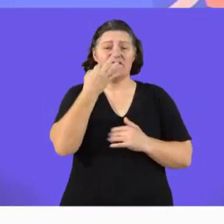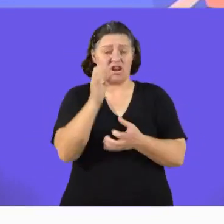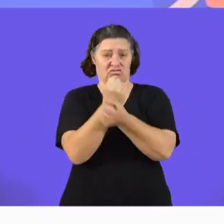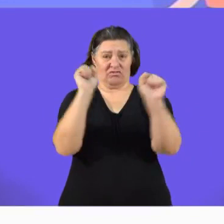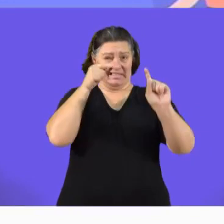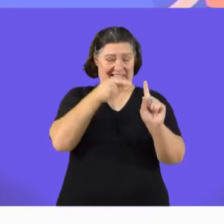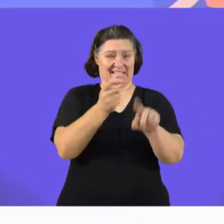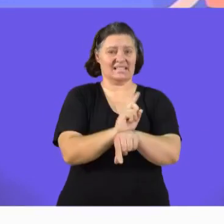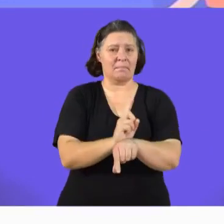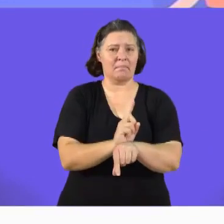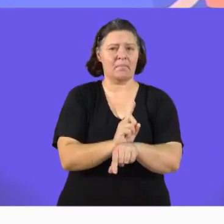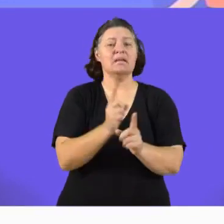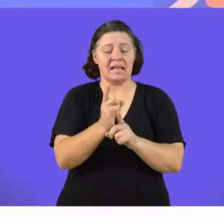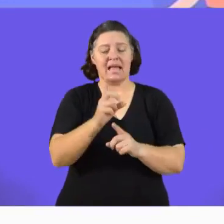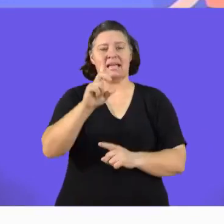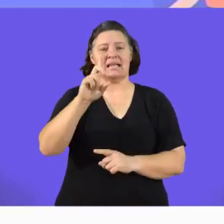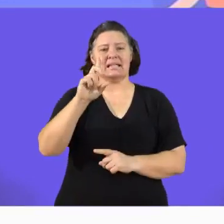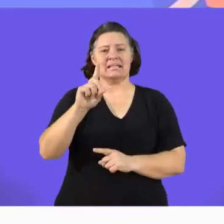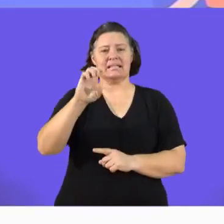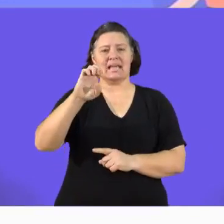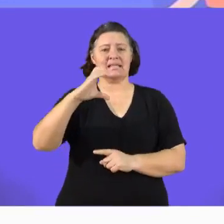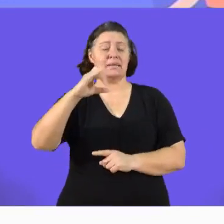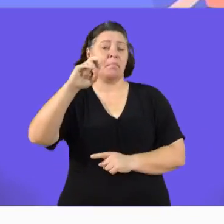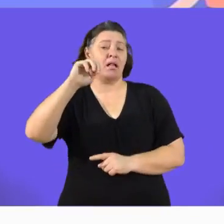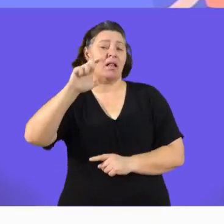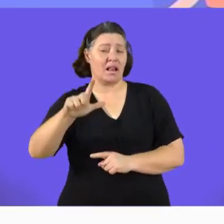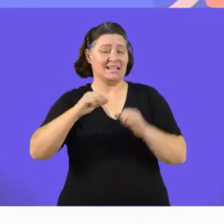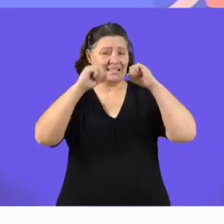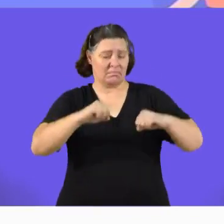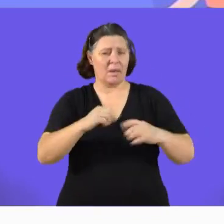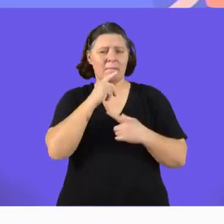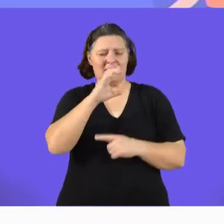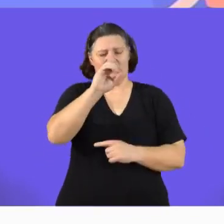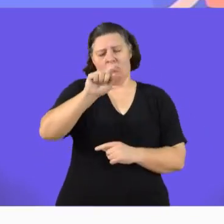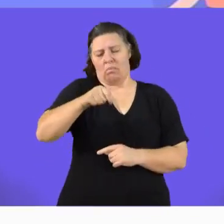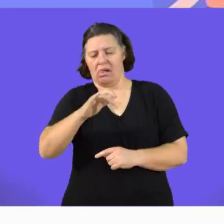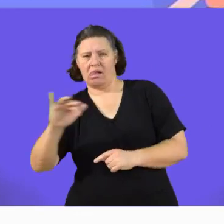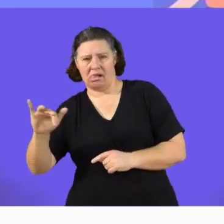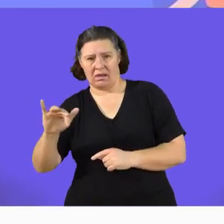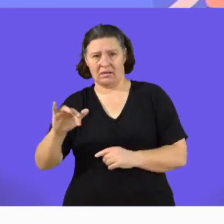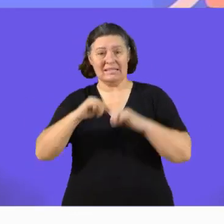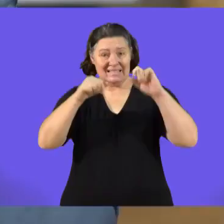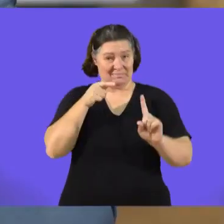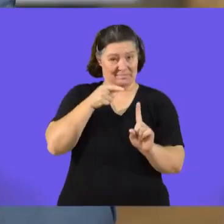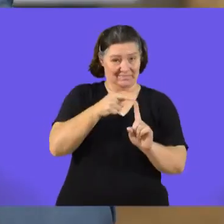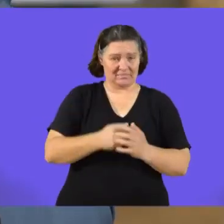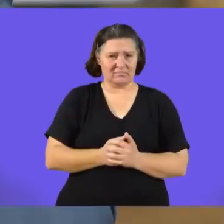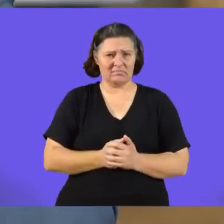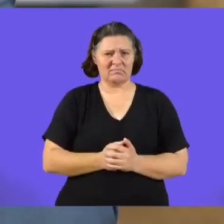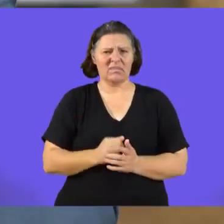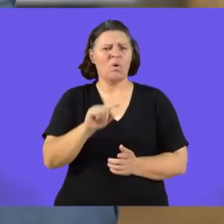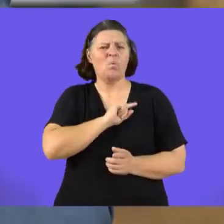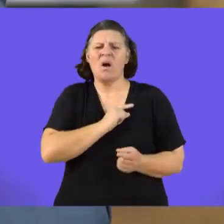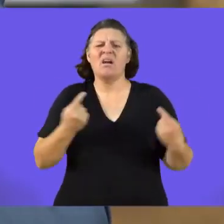during the French Revolution is a decimal system of measuring? Well, that's a thought you can chew on. Now, you may